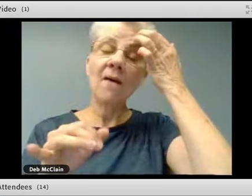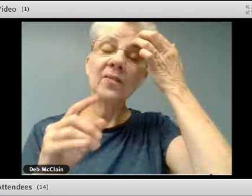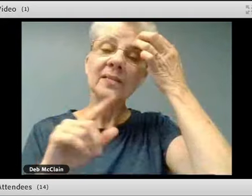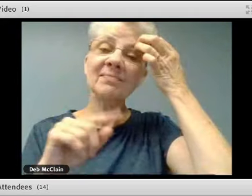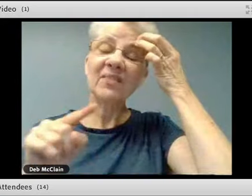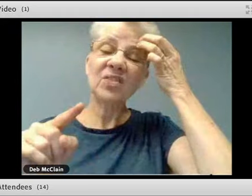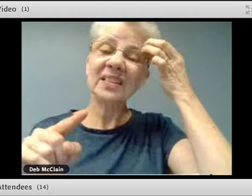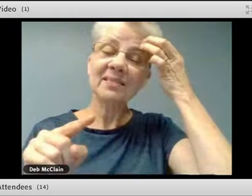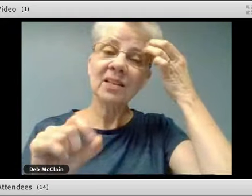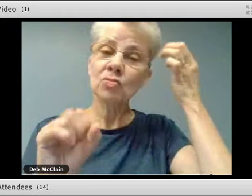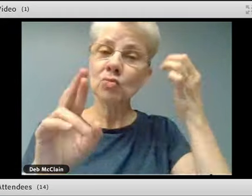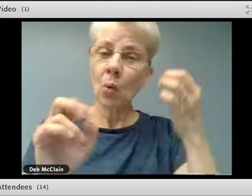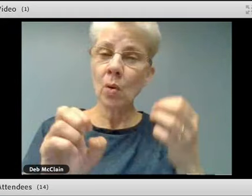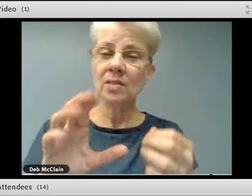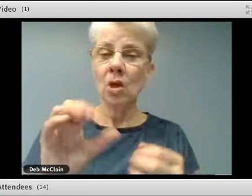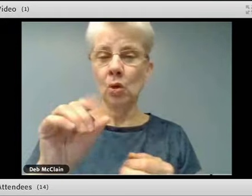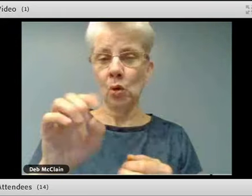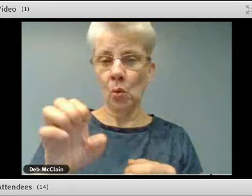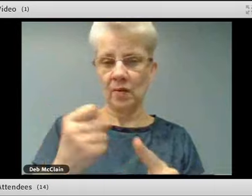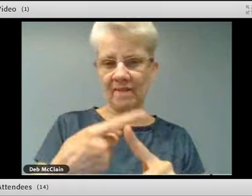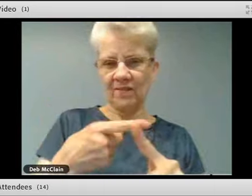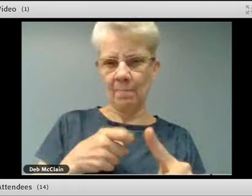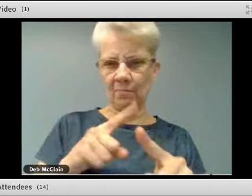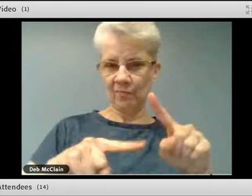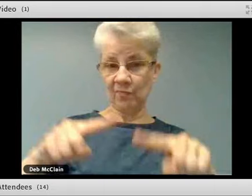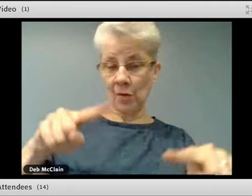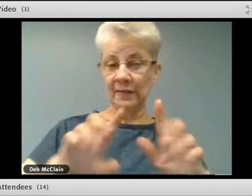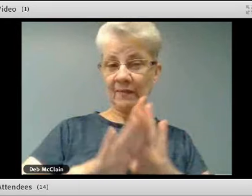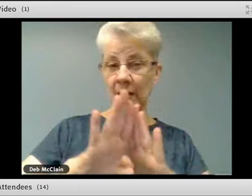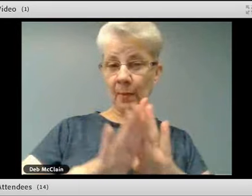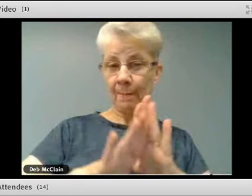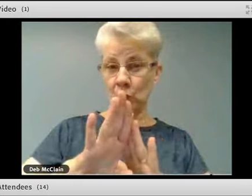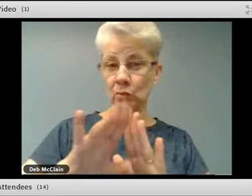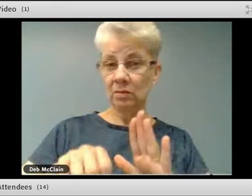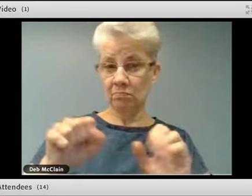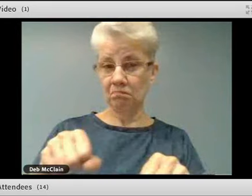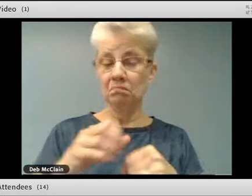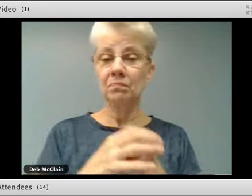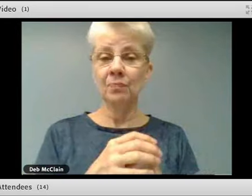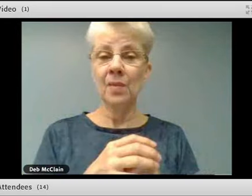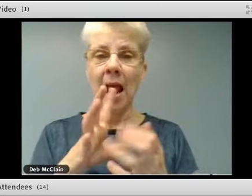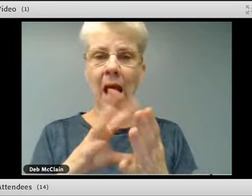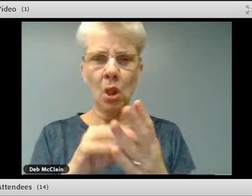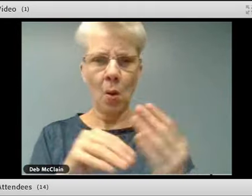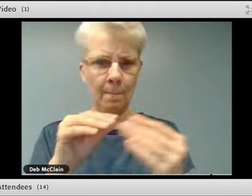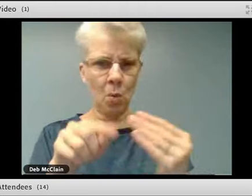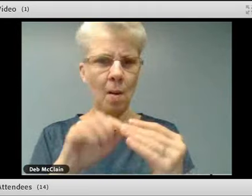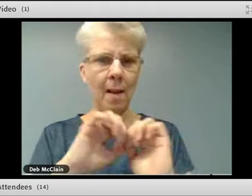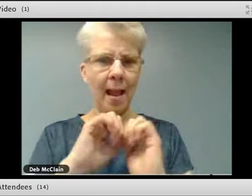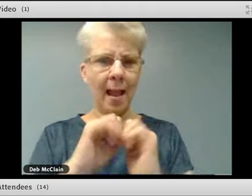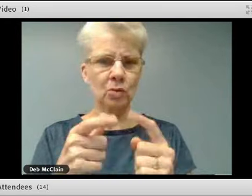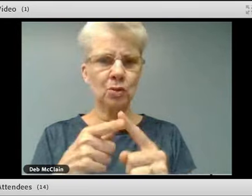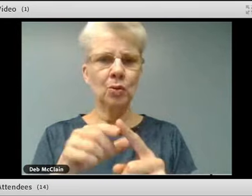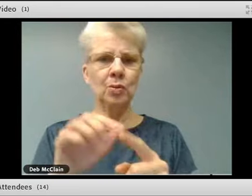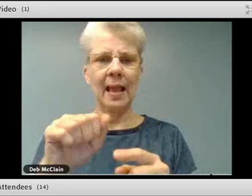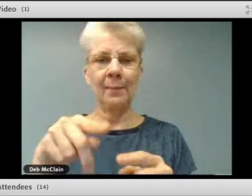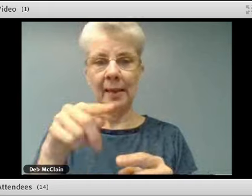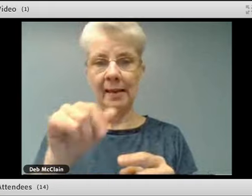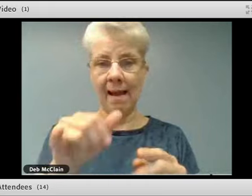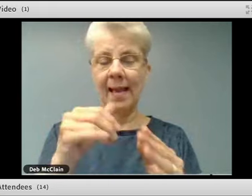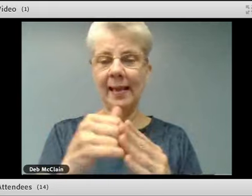different source code from various developers and learn more about how to use the API